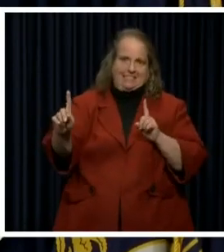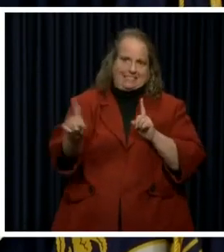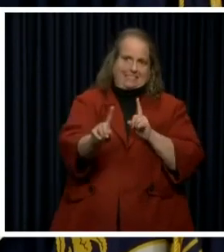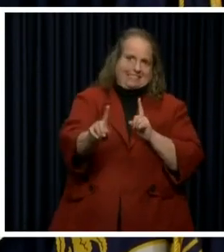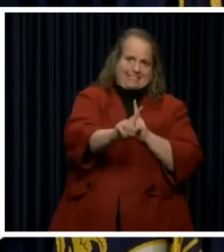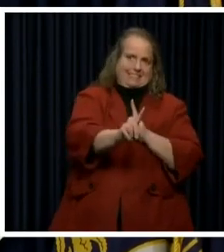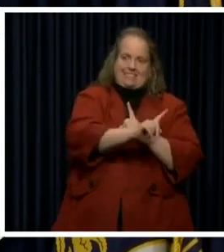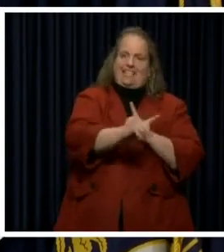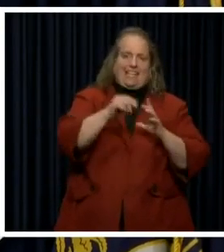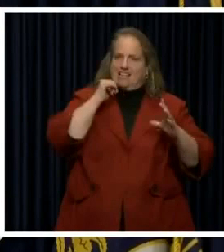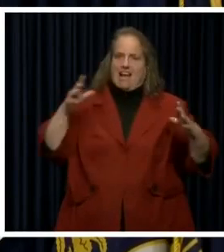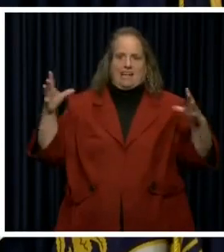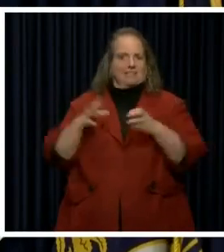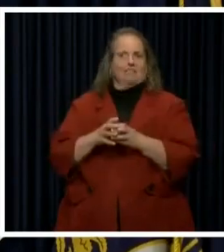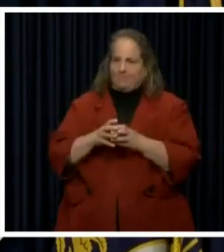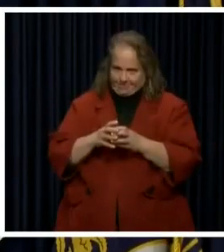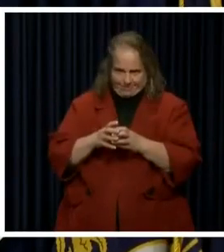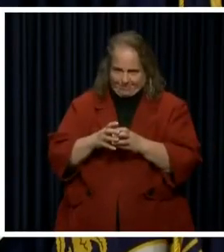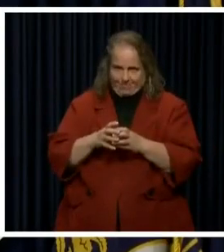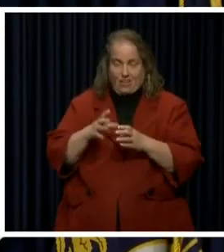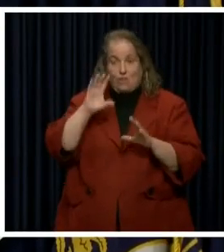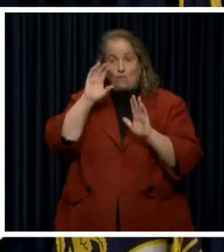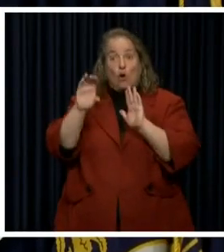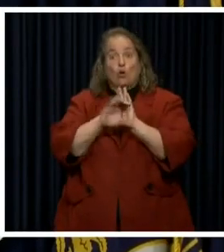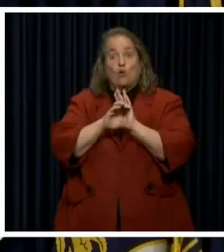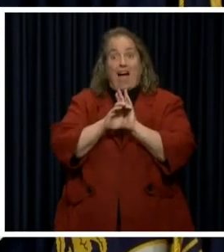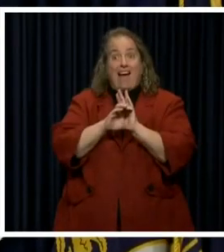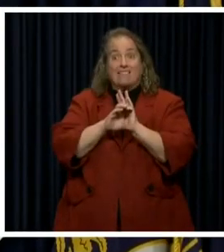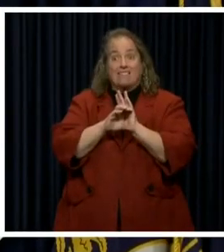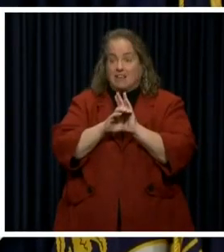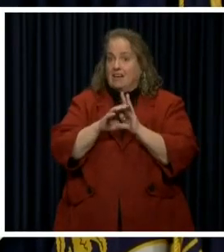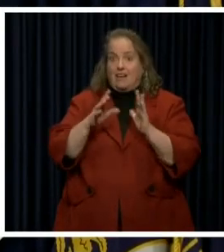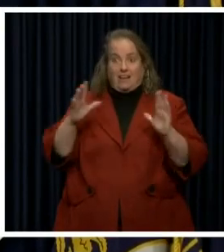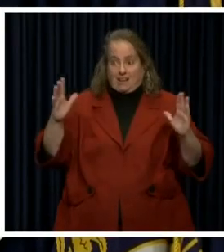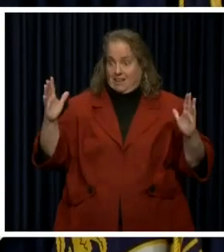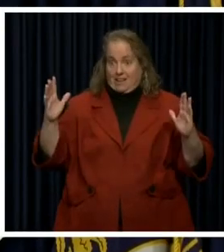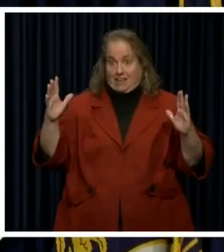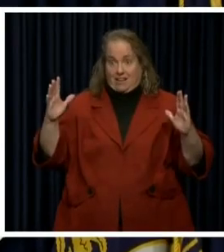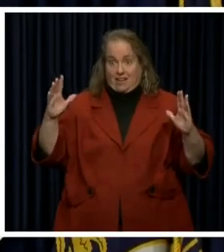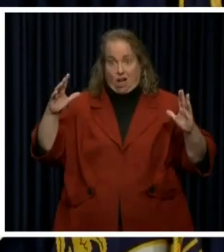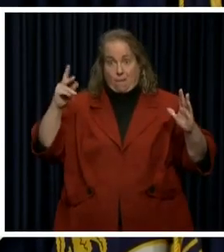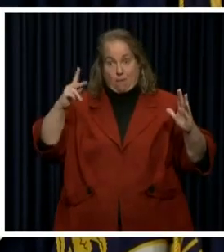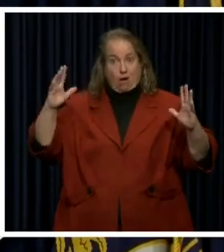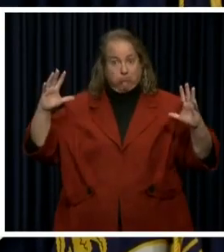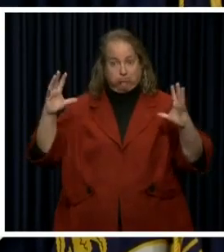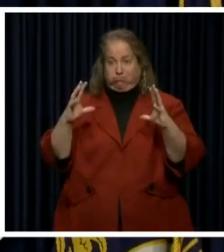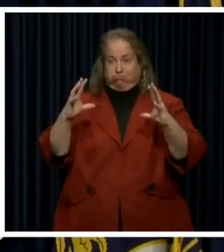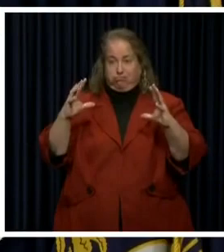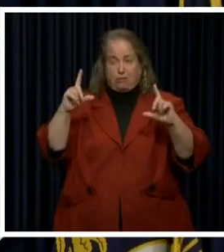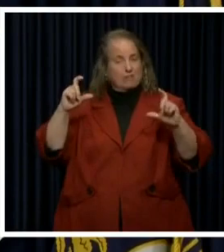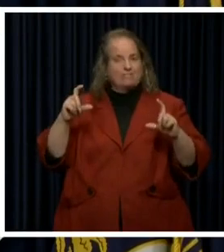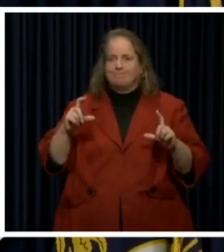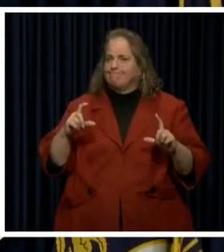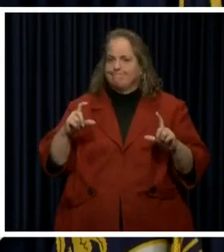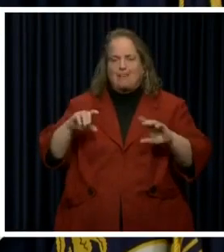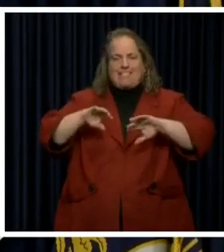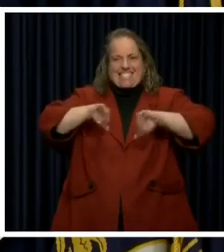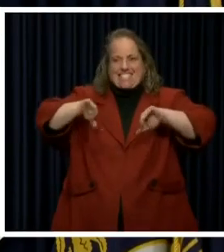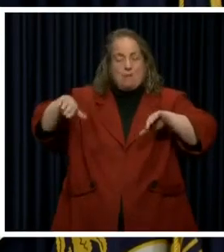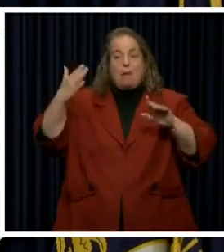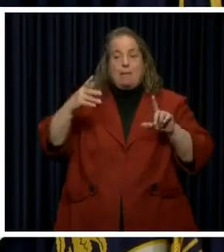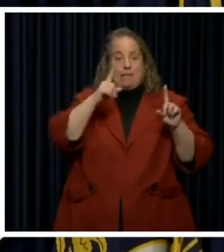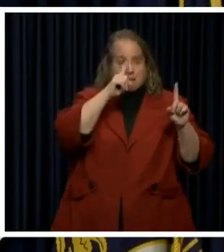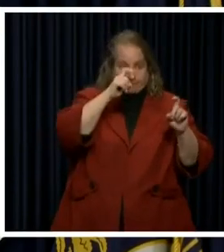hard. Maybe you could take people individually and put them all together digitally. But yes, once